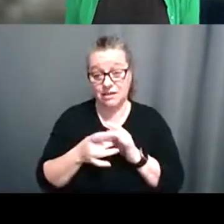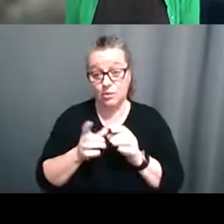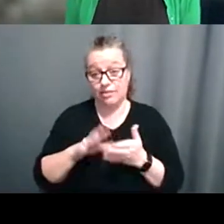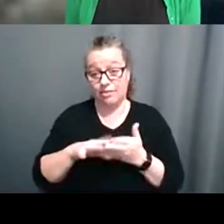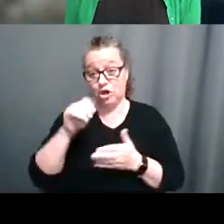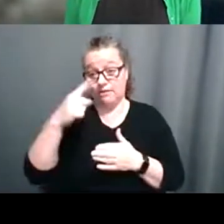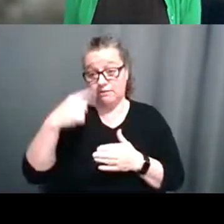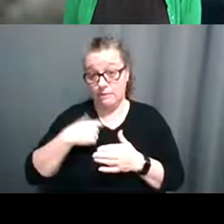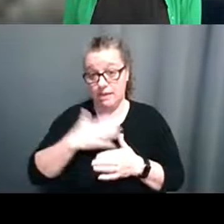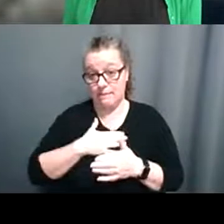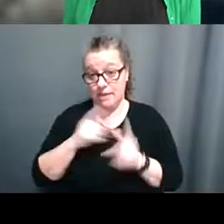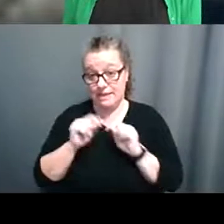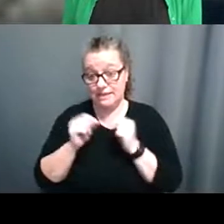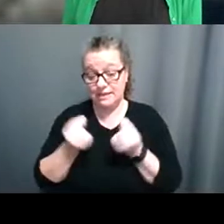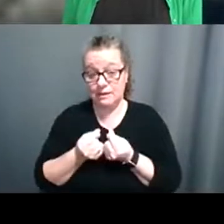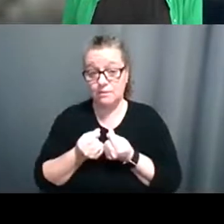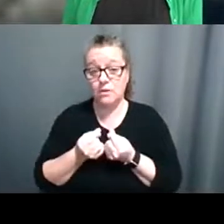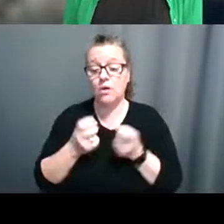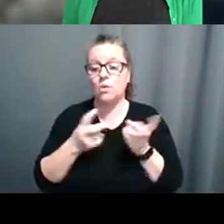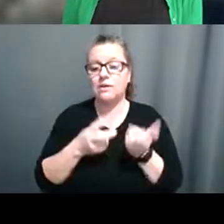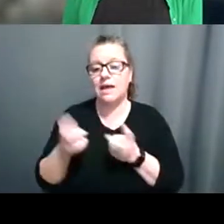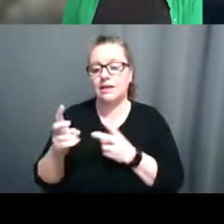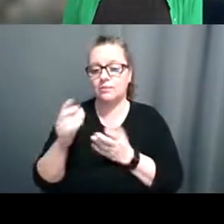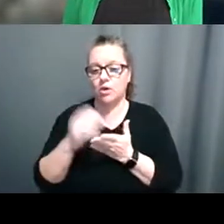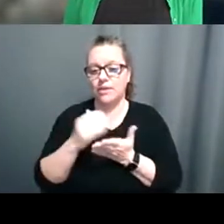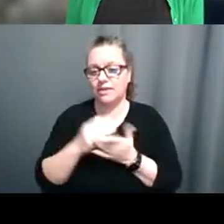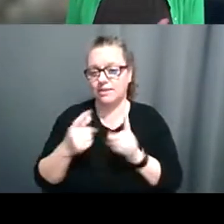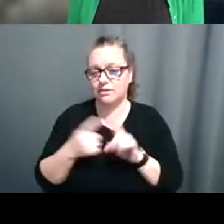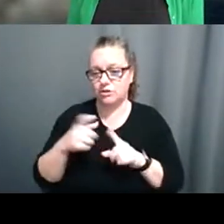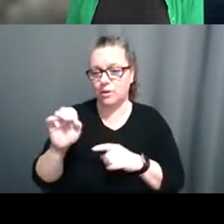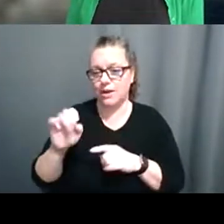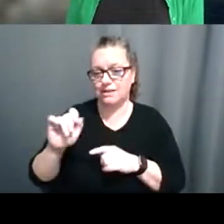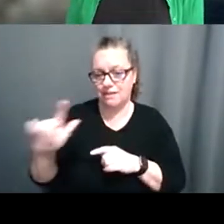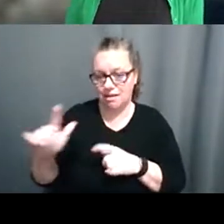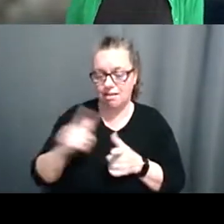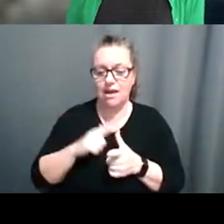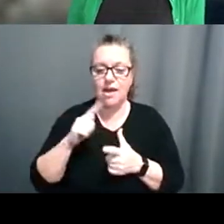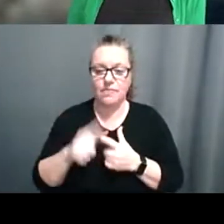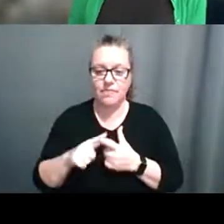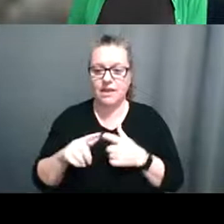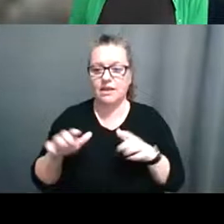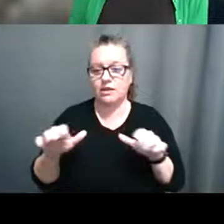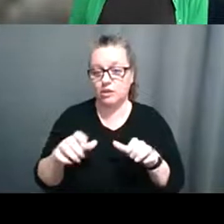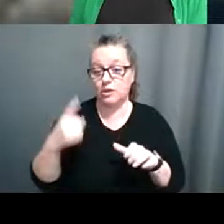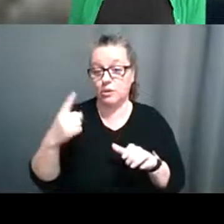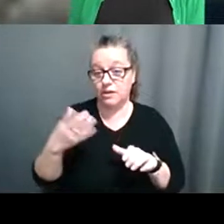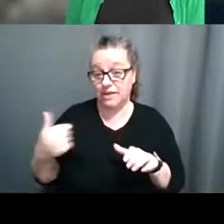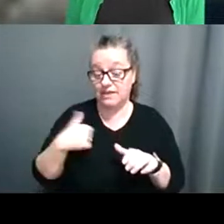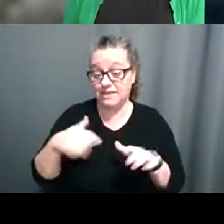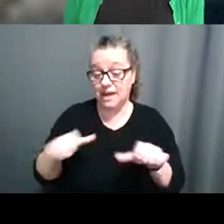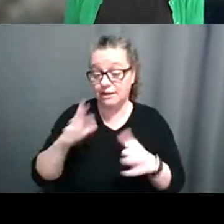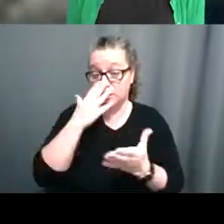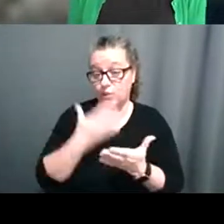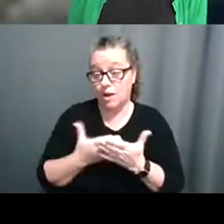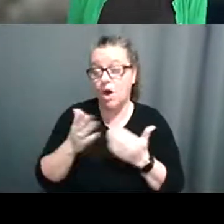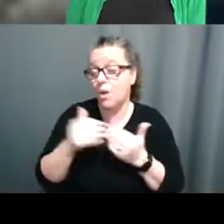me and our team, was to export the list to Excel, and then from there, do one of the things I do well, almost in my